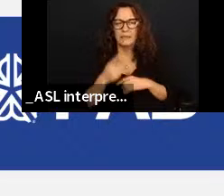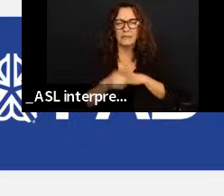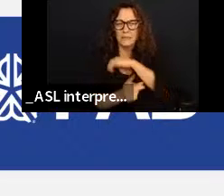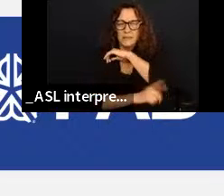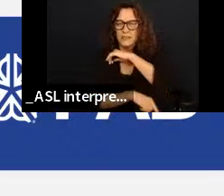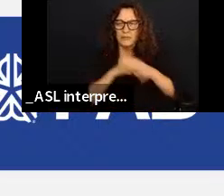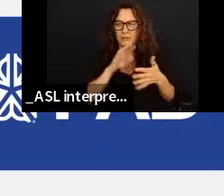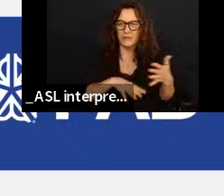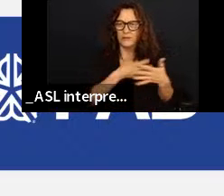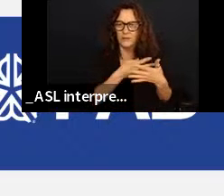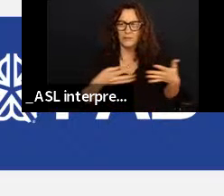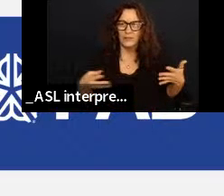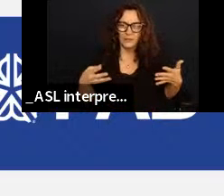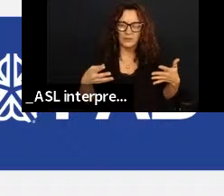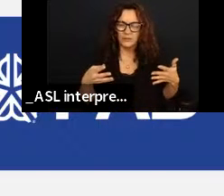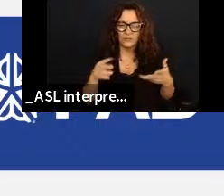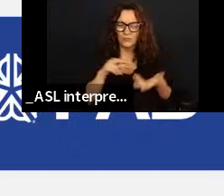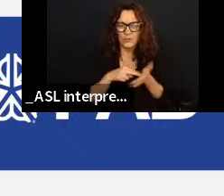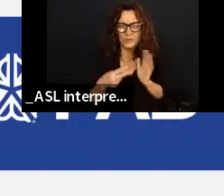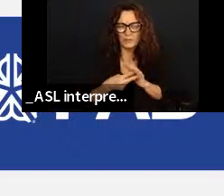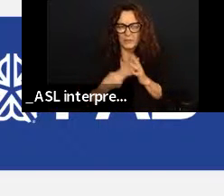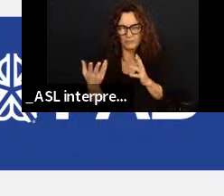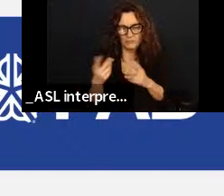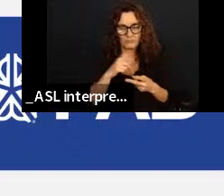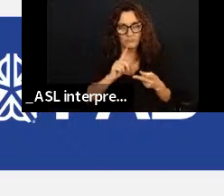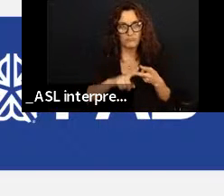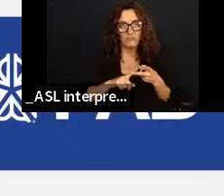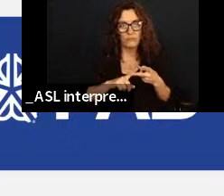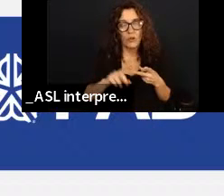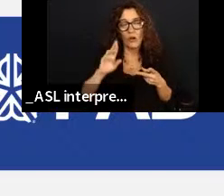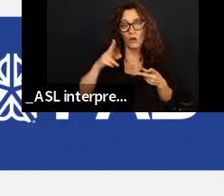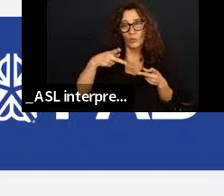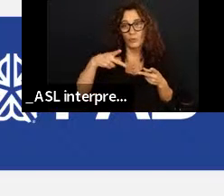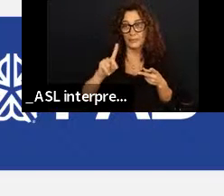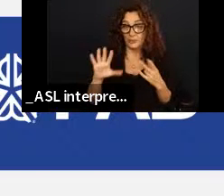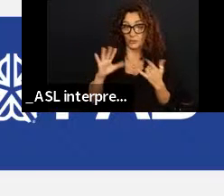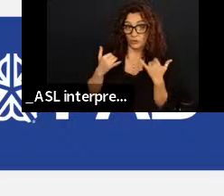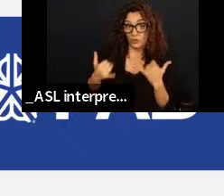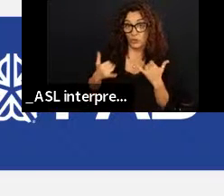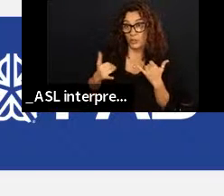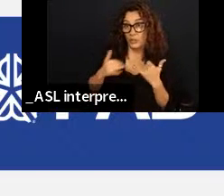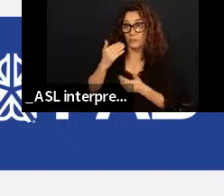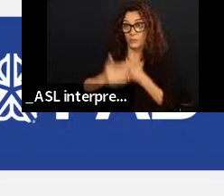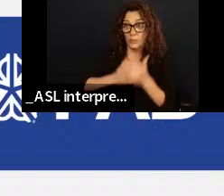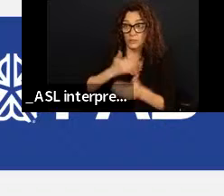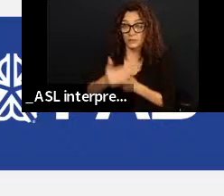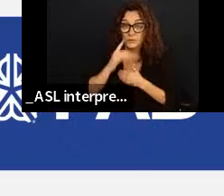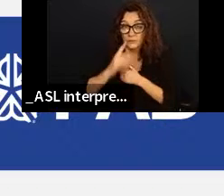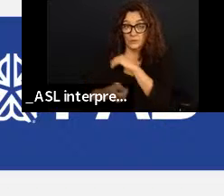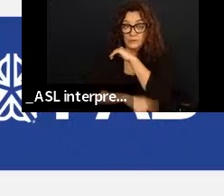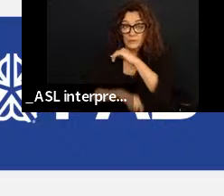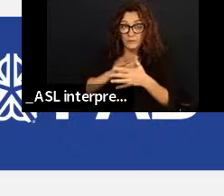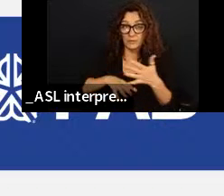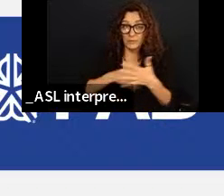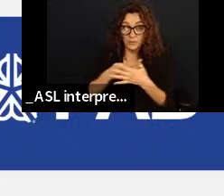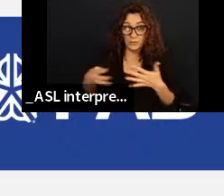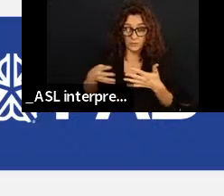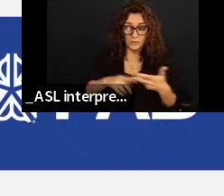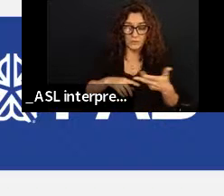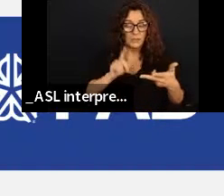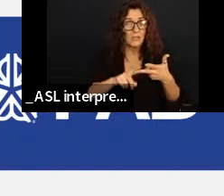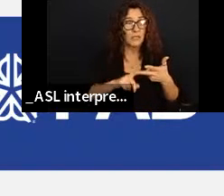disciplinary matrix? We'll also be discussing RPD's current disciplinary matrix and the RPD's discipline